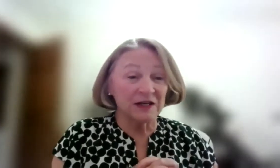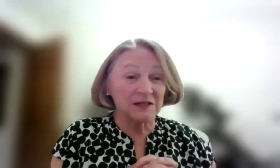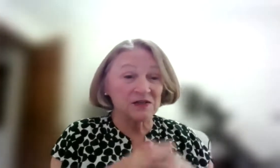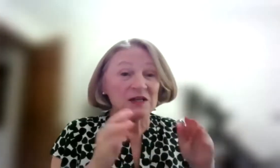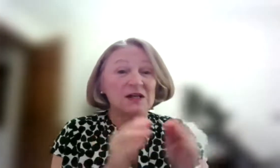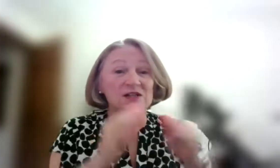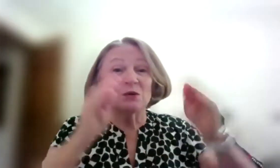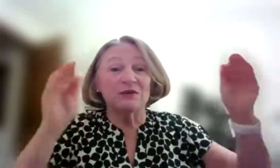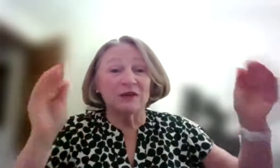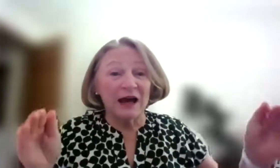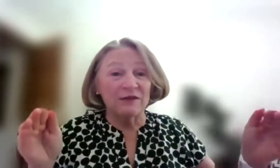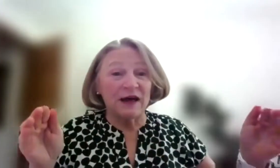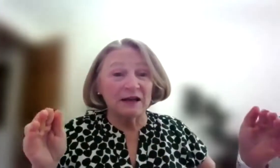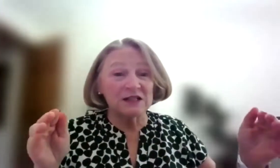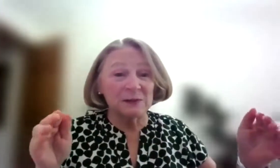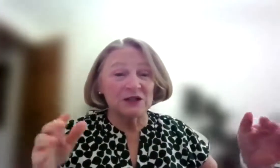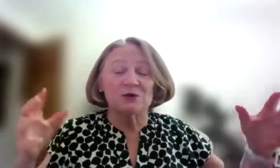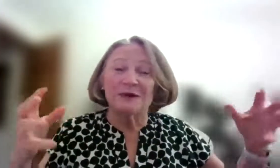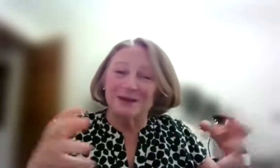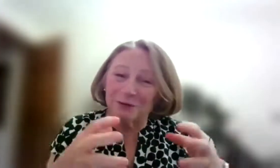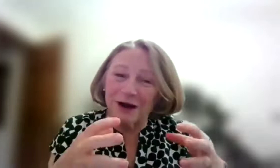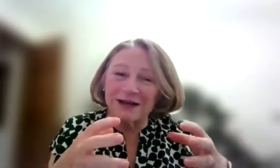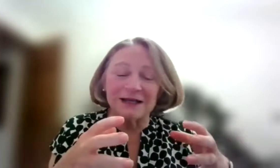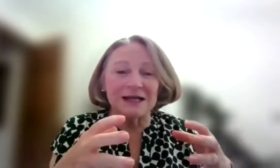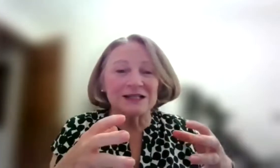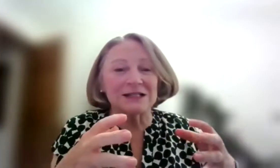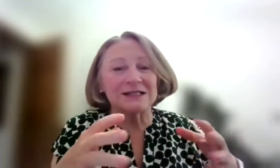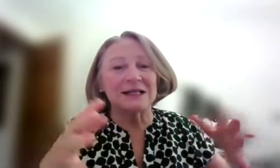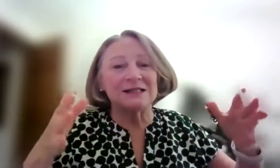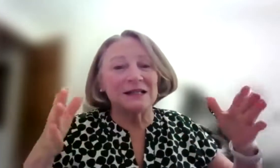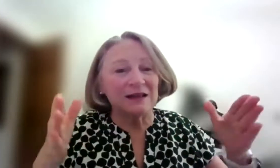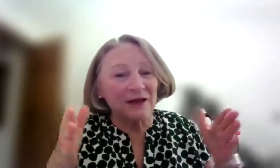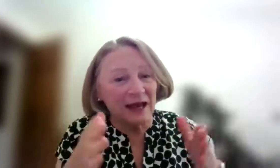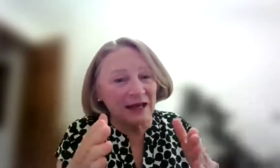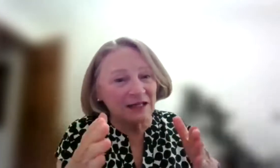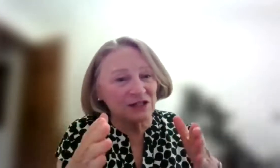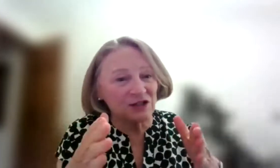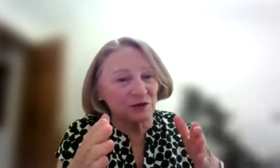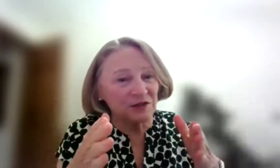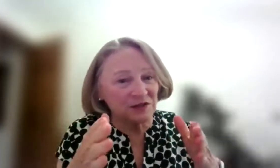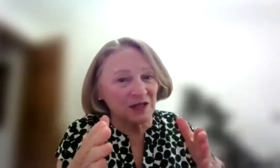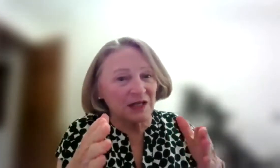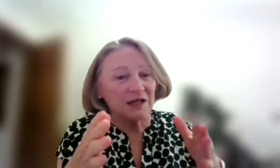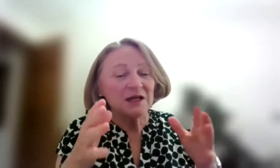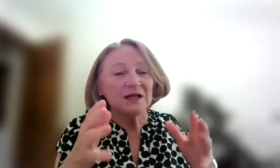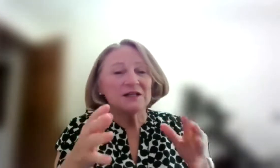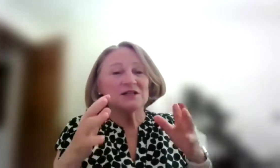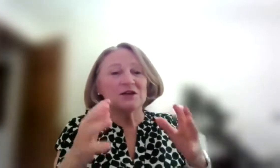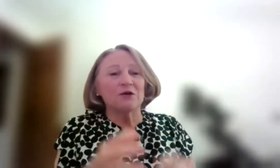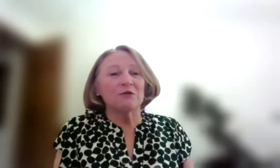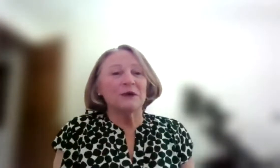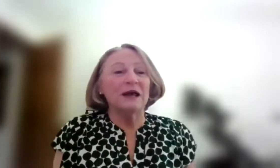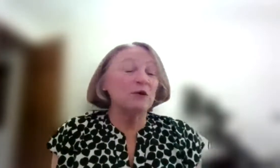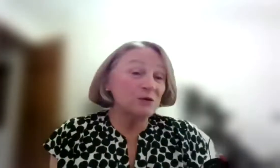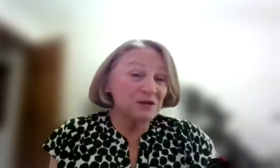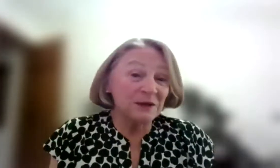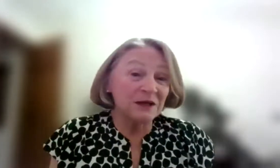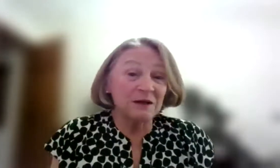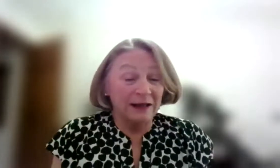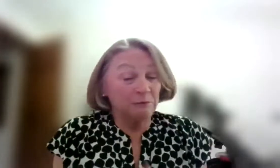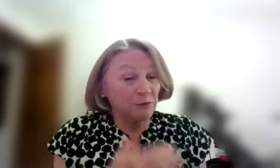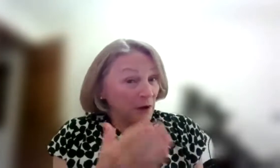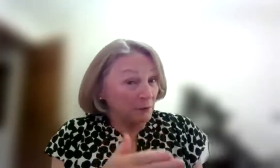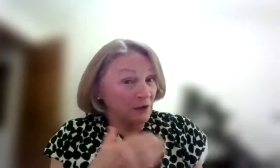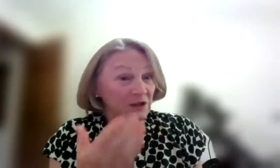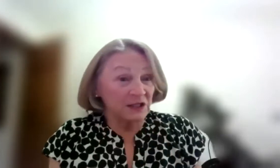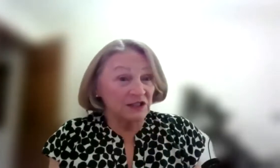of our cities. So we've allowed that expansion, but they're right next to cities and they've annexed to the city. So, and those have